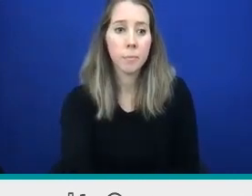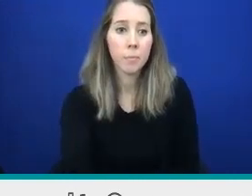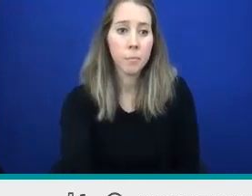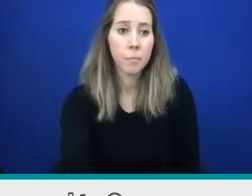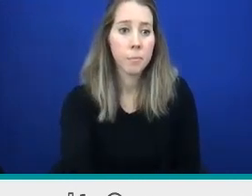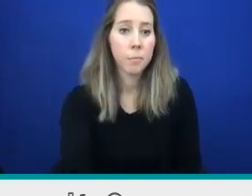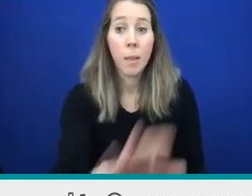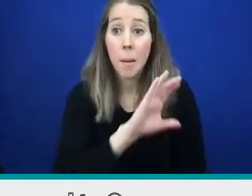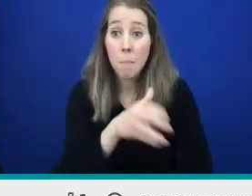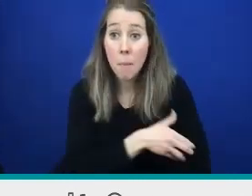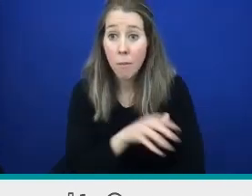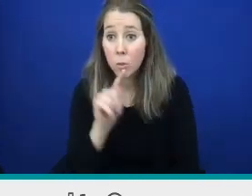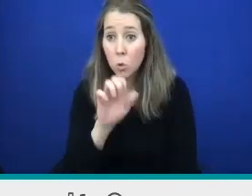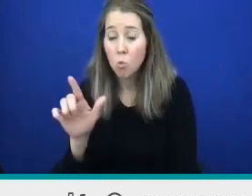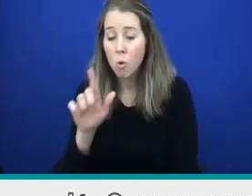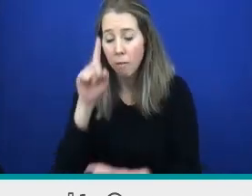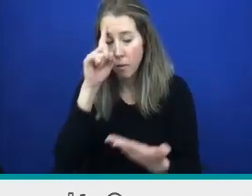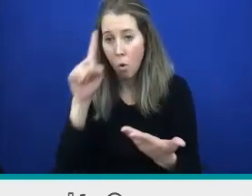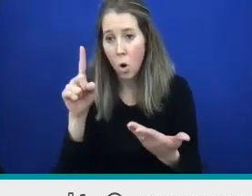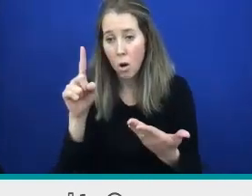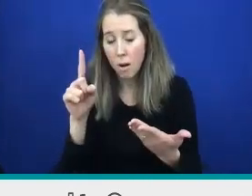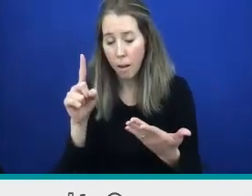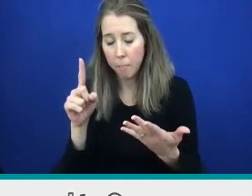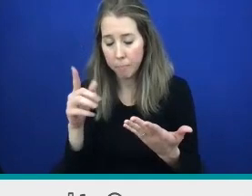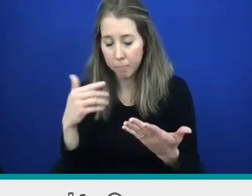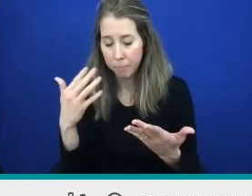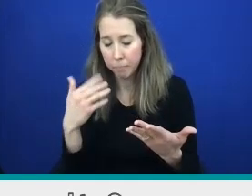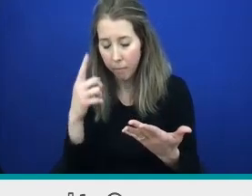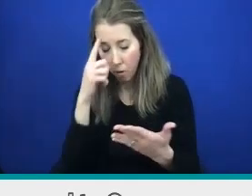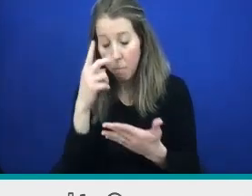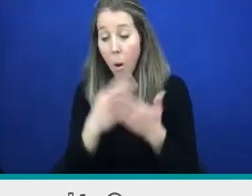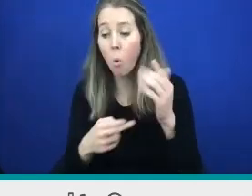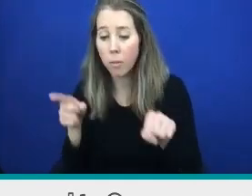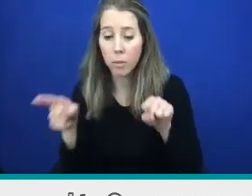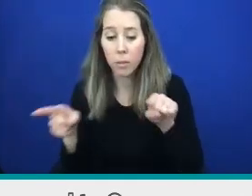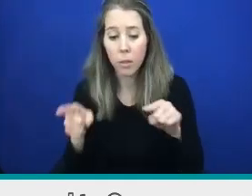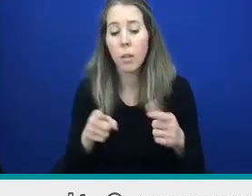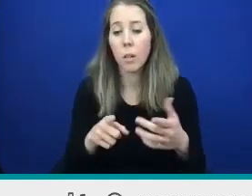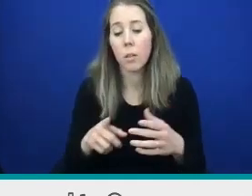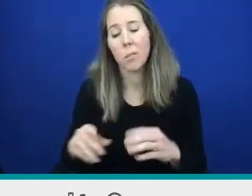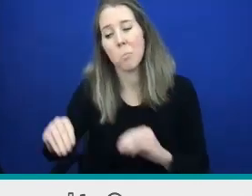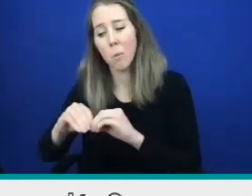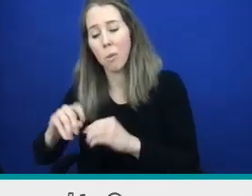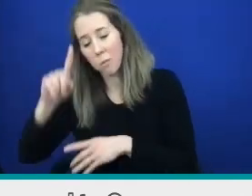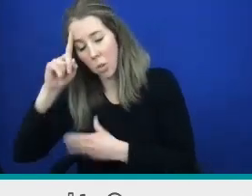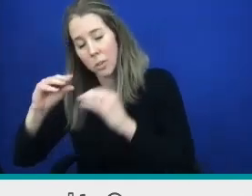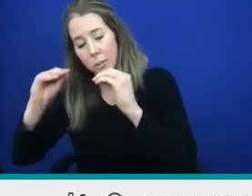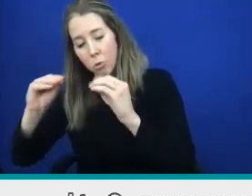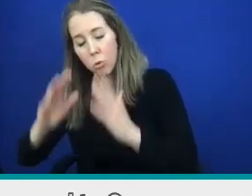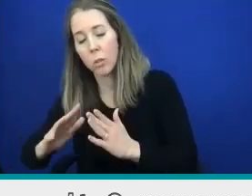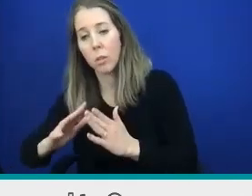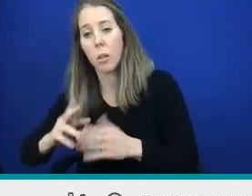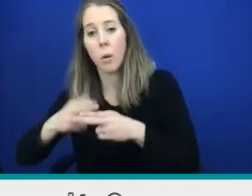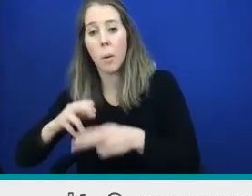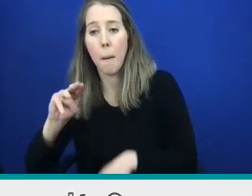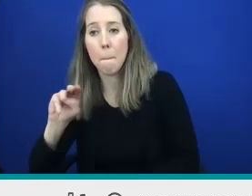powerful tools for for both sides, but more for kind of the instructor, are what we call these